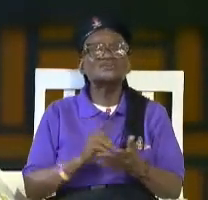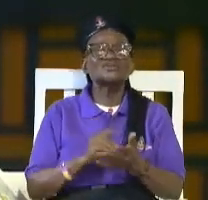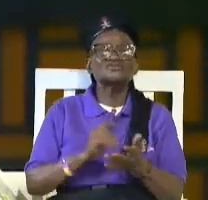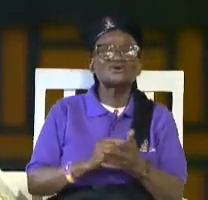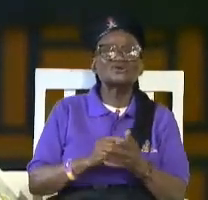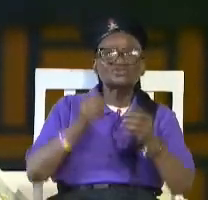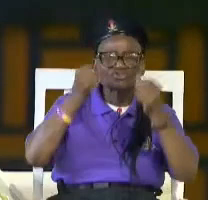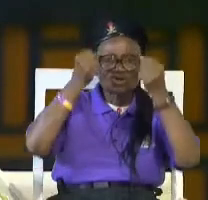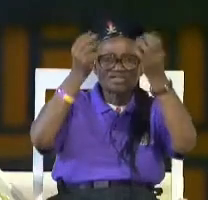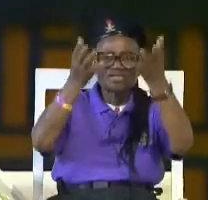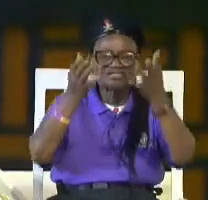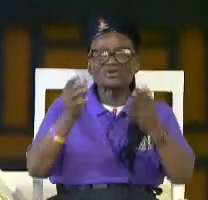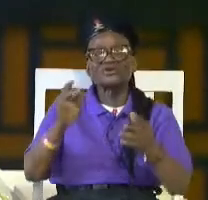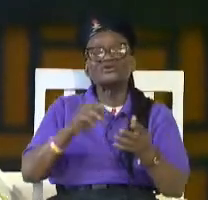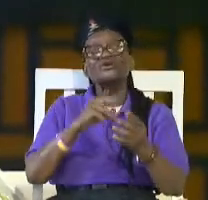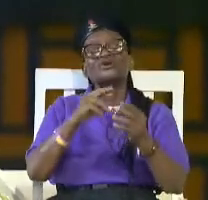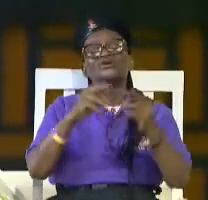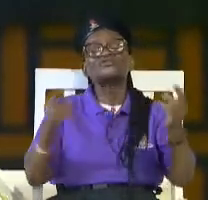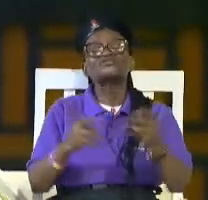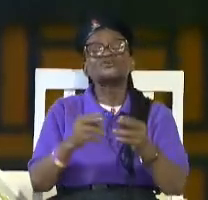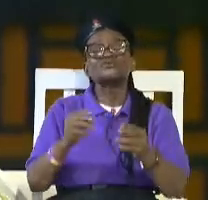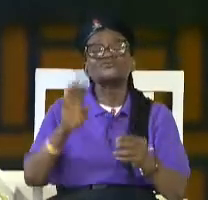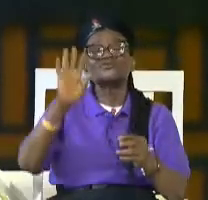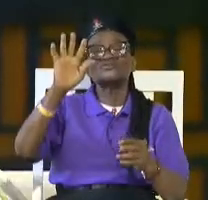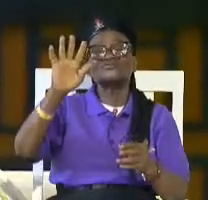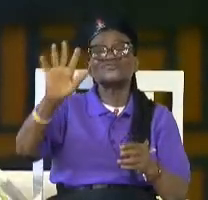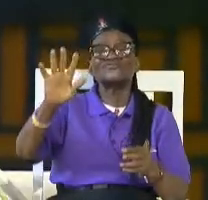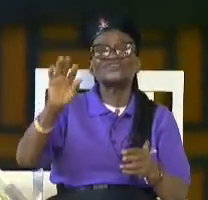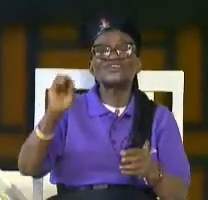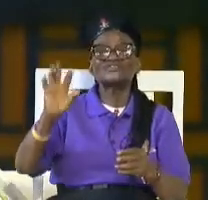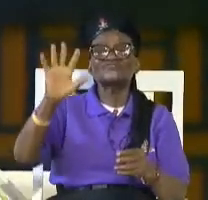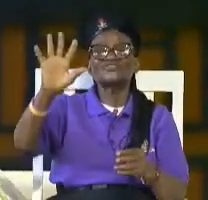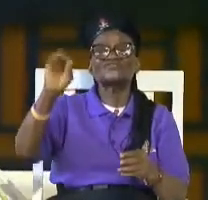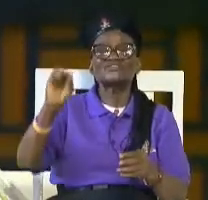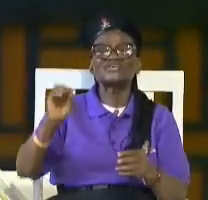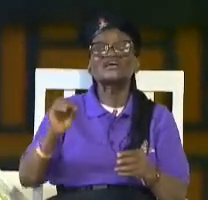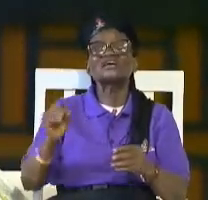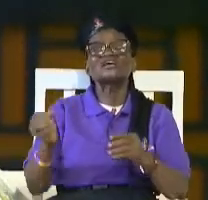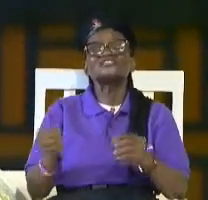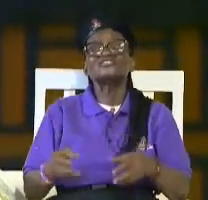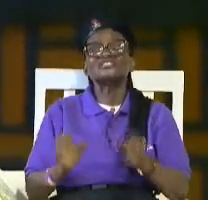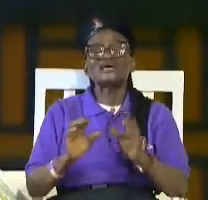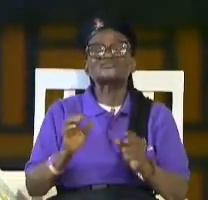suggested a major surgery, but with a 50-50 chance of survival.